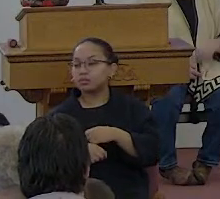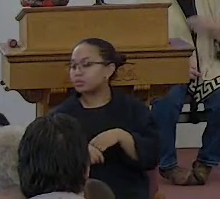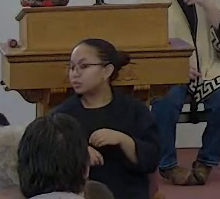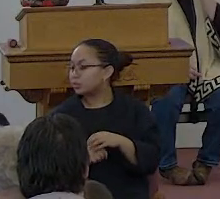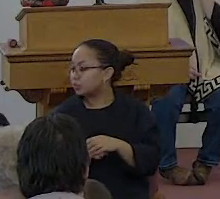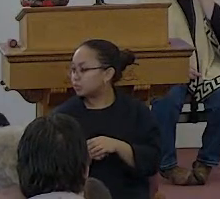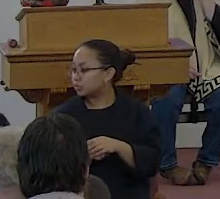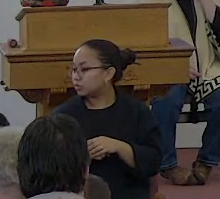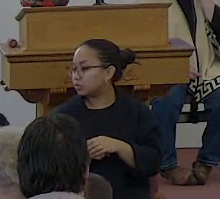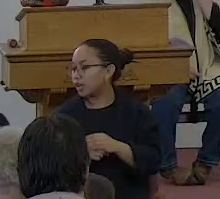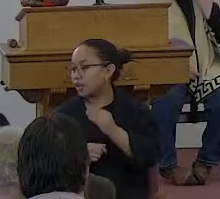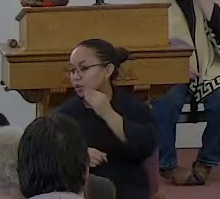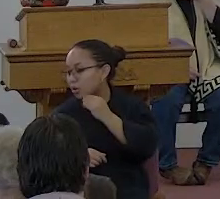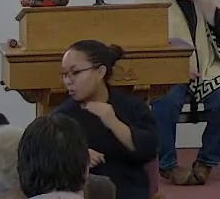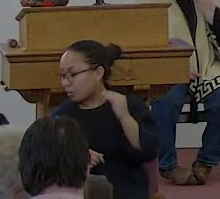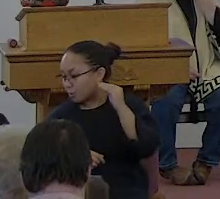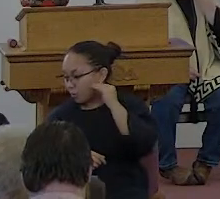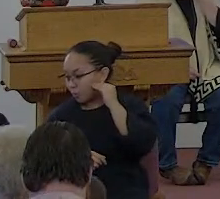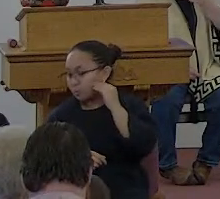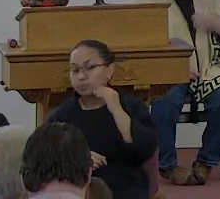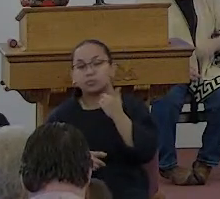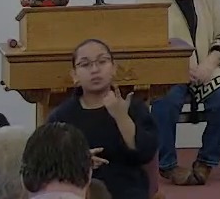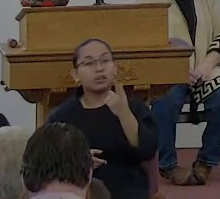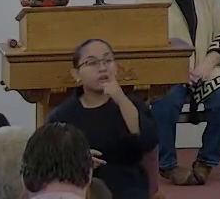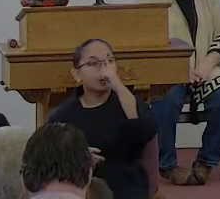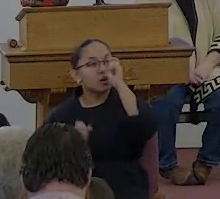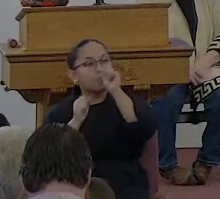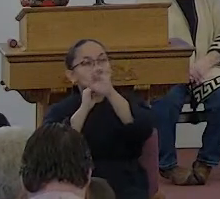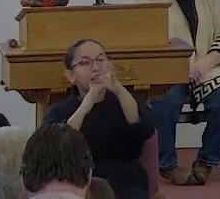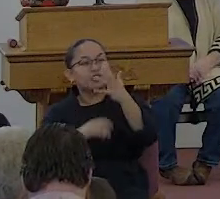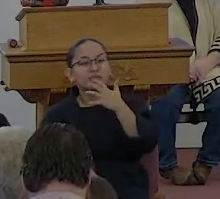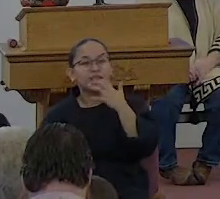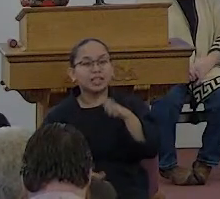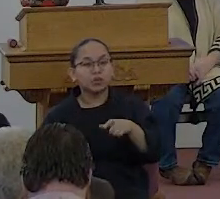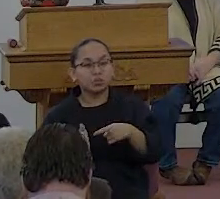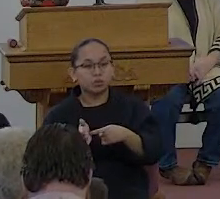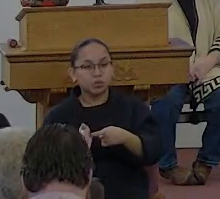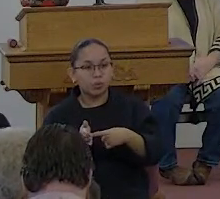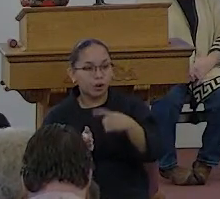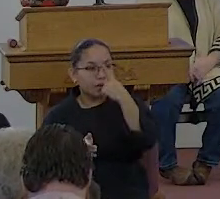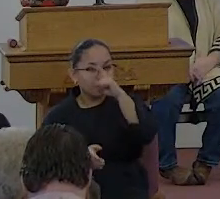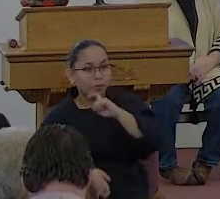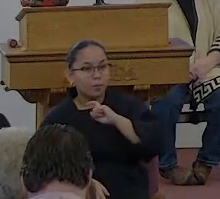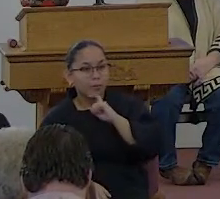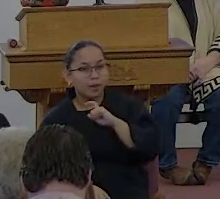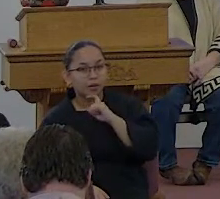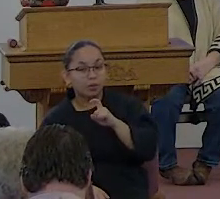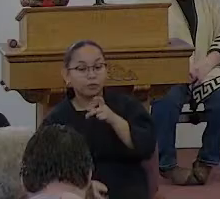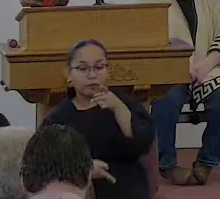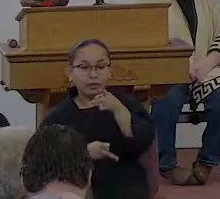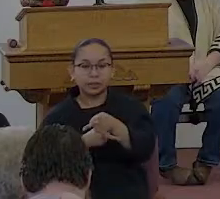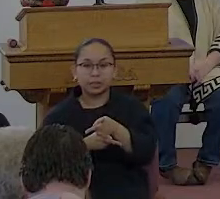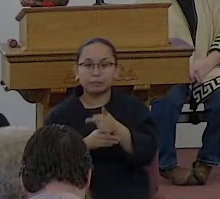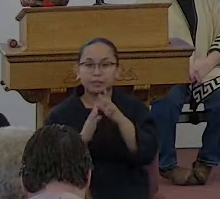heat that is required for molding iron and keeping the home warm and safe.